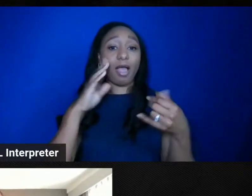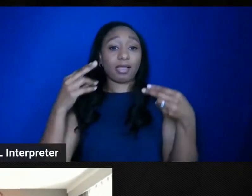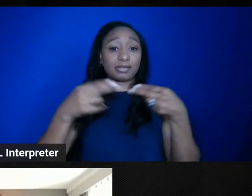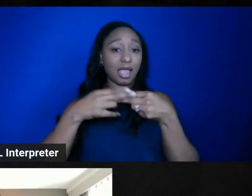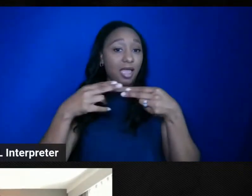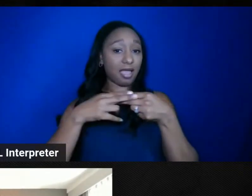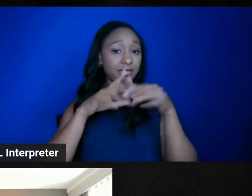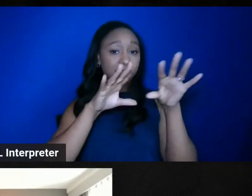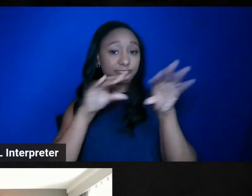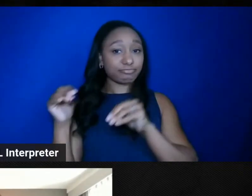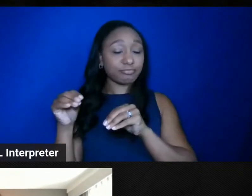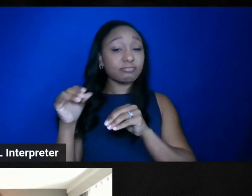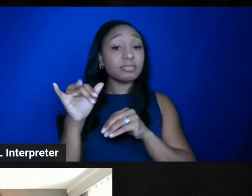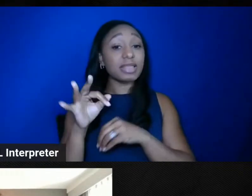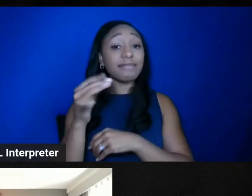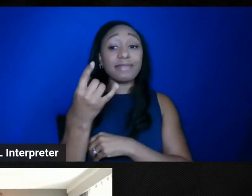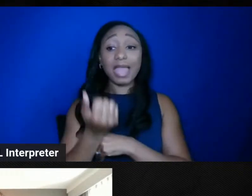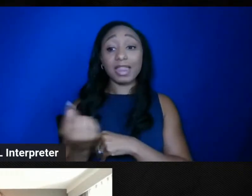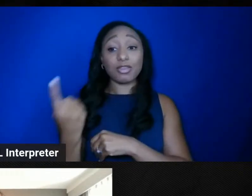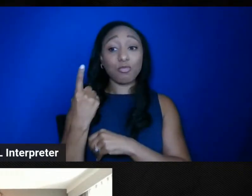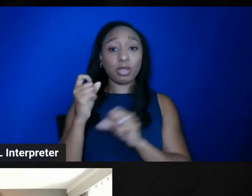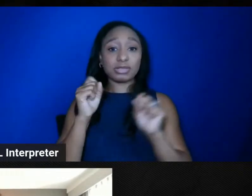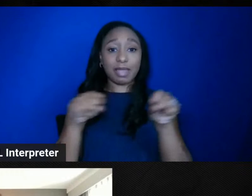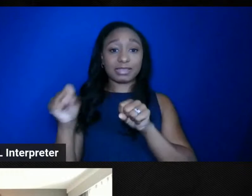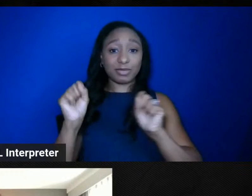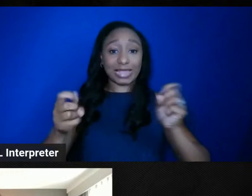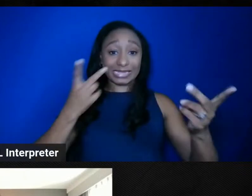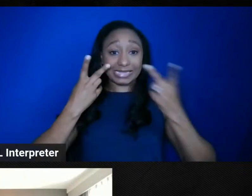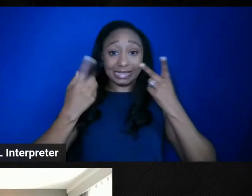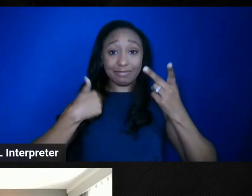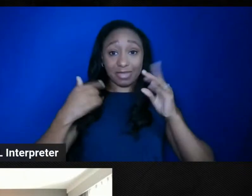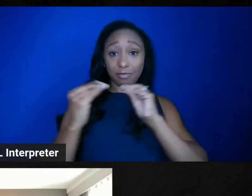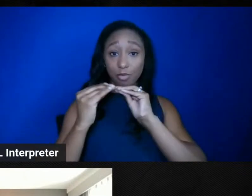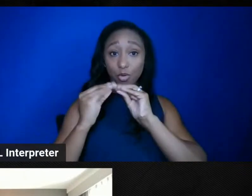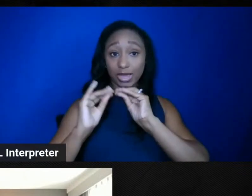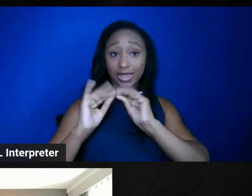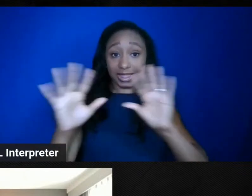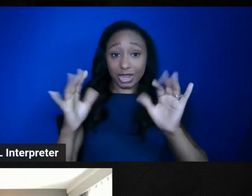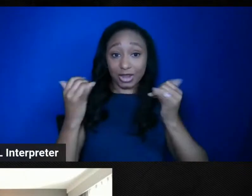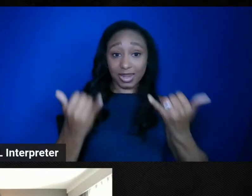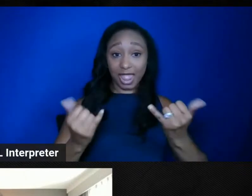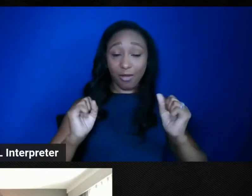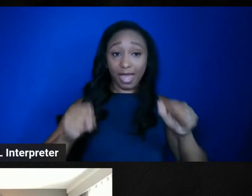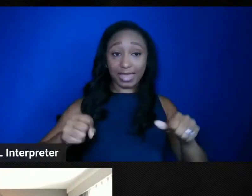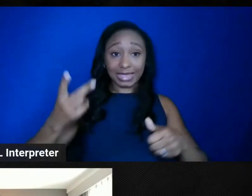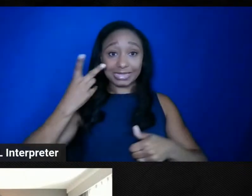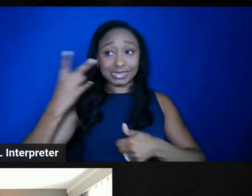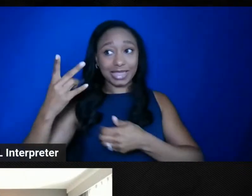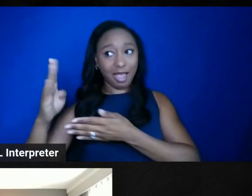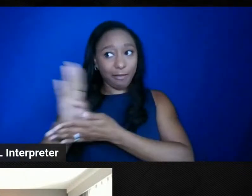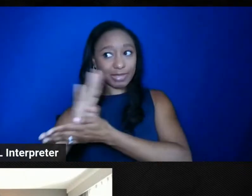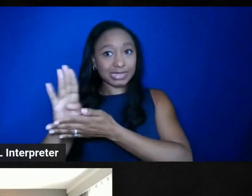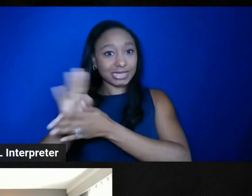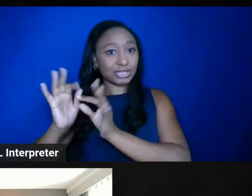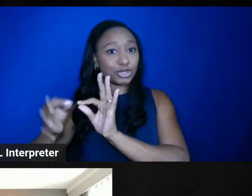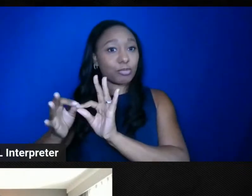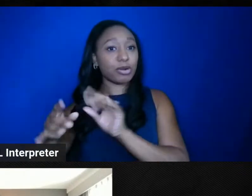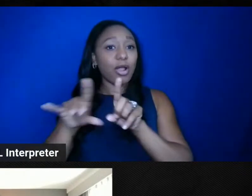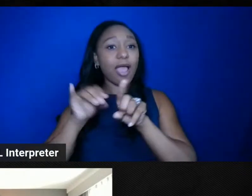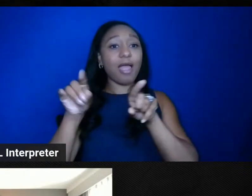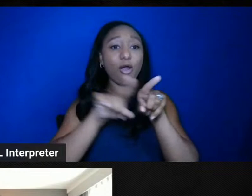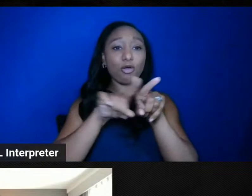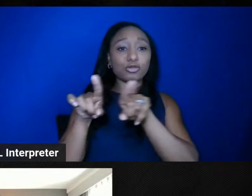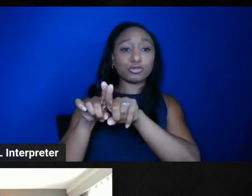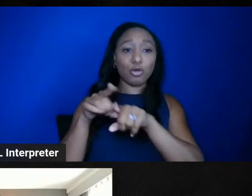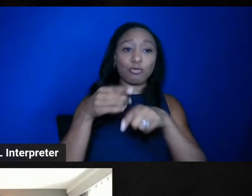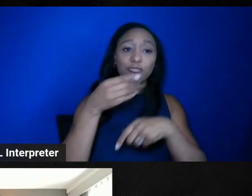anyone on the stream should be able to see me a bit more clearly. I can see Emily and our very busy interpreter, and I'm going to see if we can